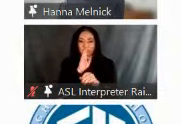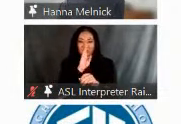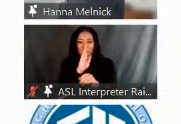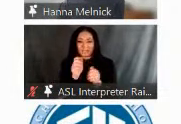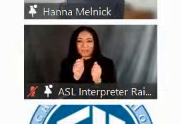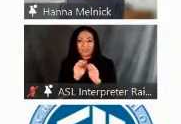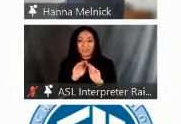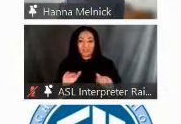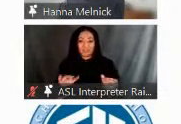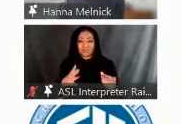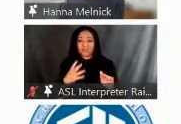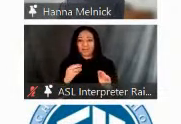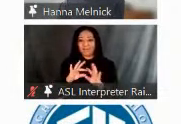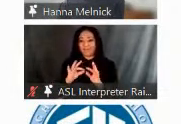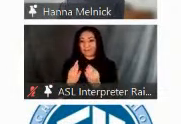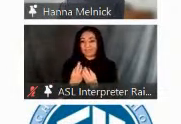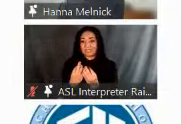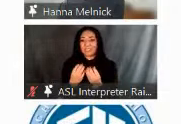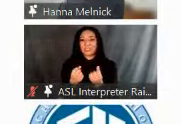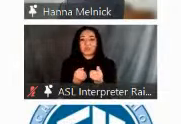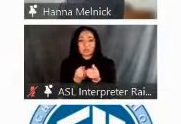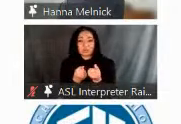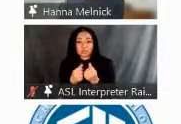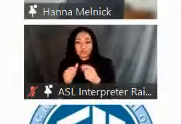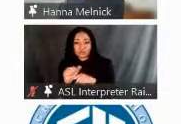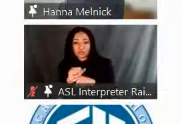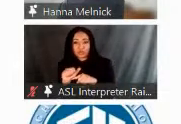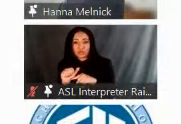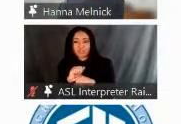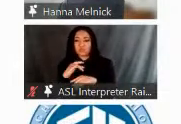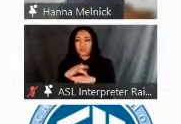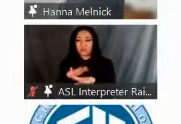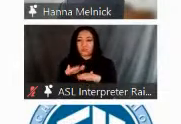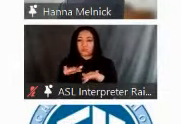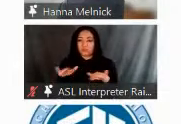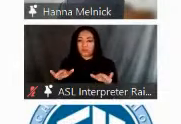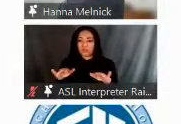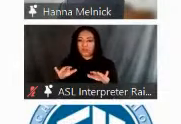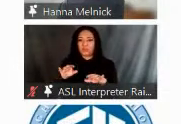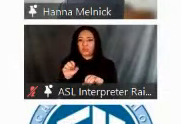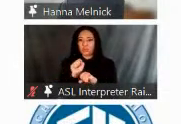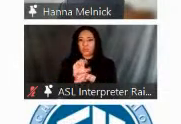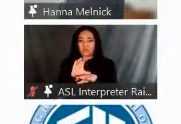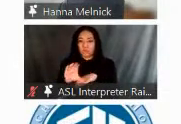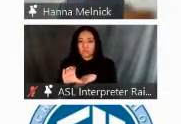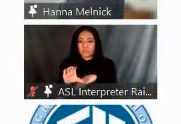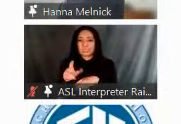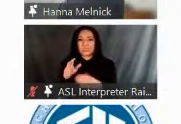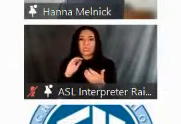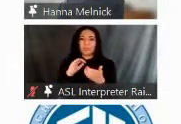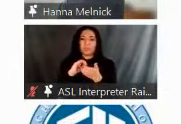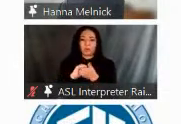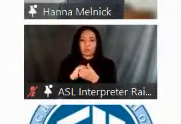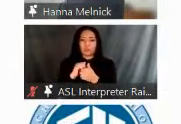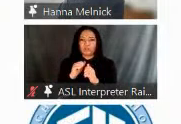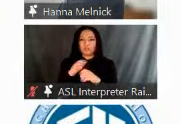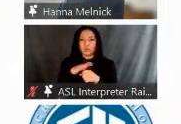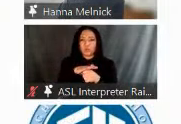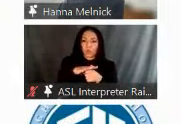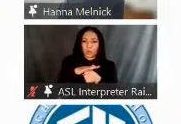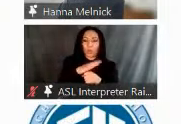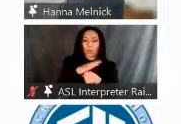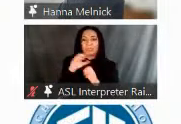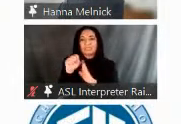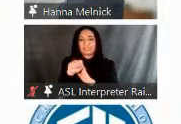families, supports and trains the early childhood workforce, and partners at the local, state, and federal levels to